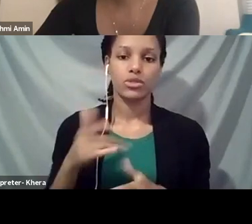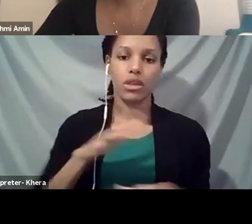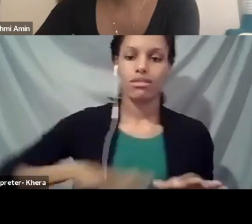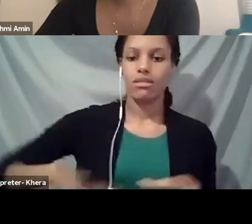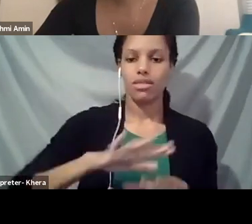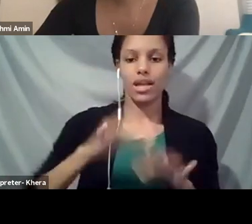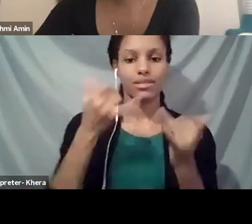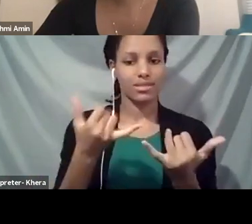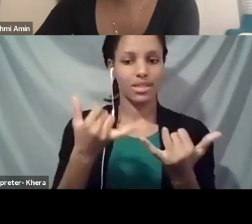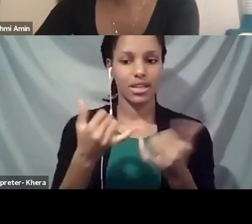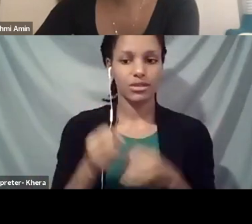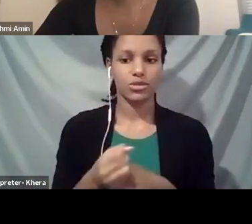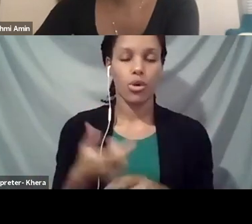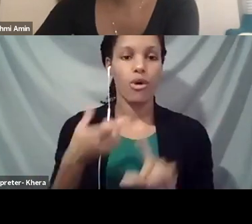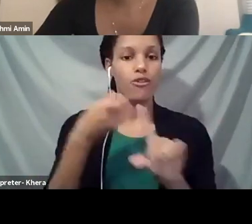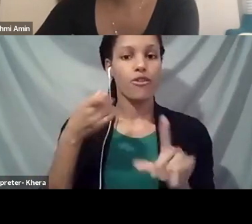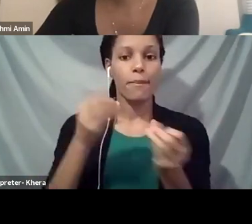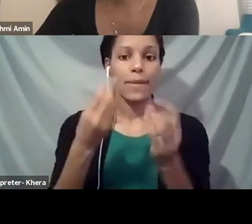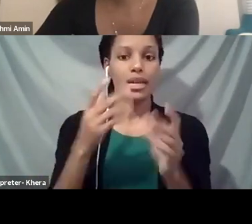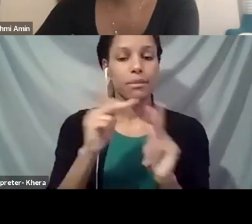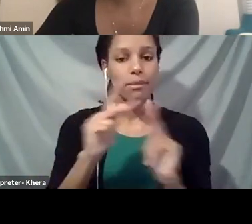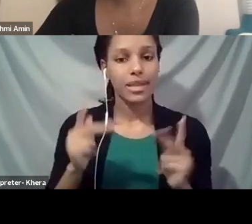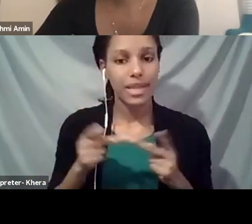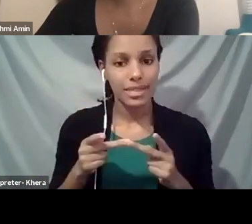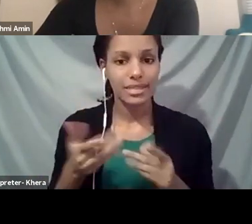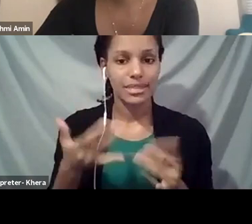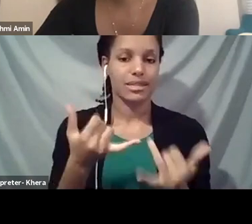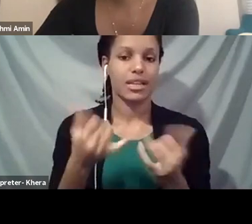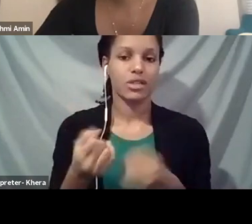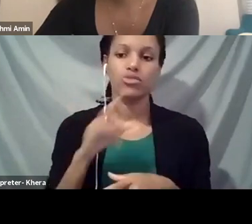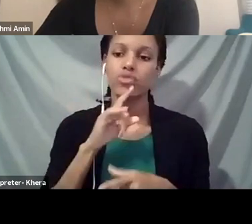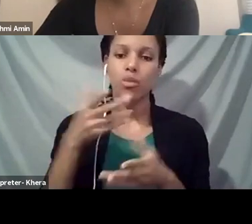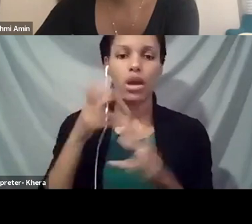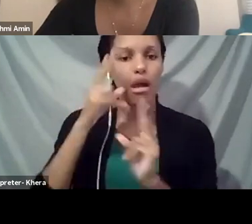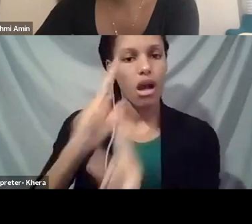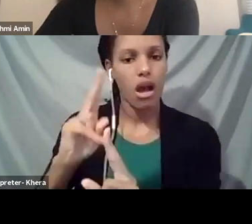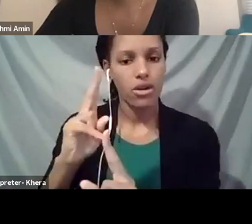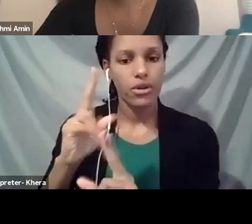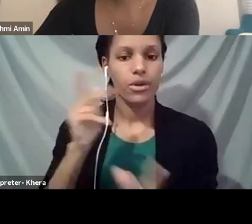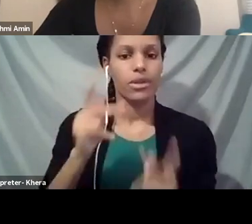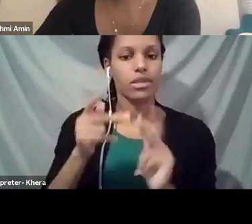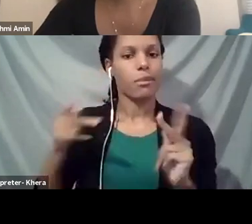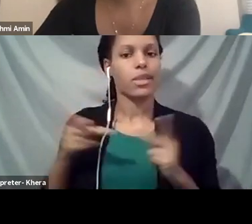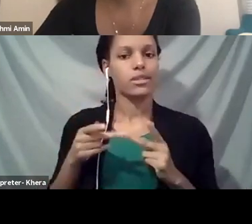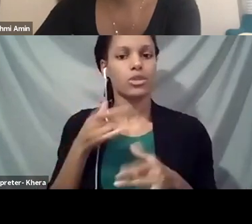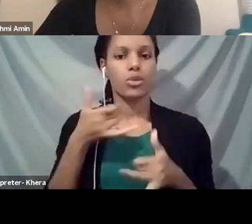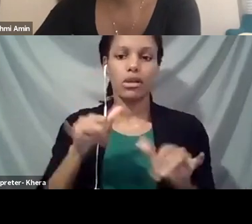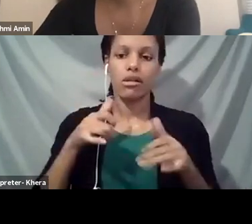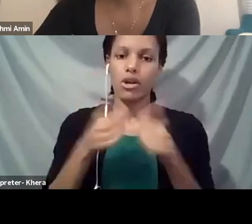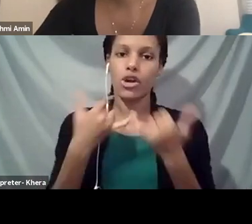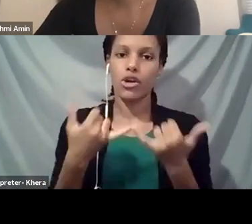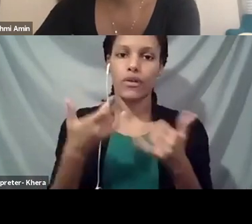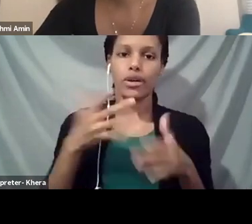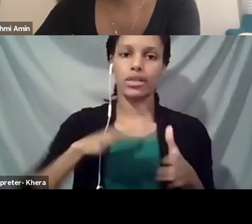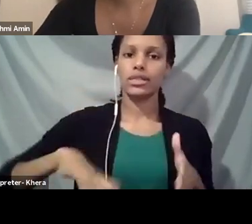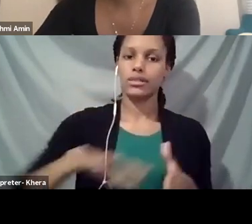places today, and we want to acknowledge the ancestral homelands and traditional territories of Indigenous peoples who have